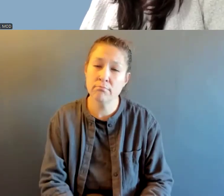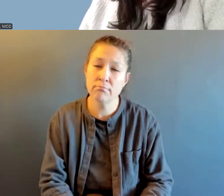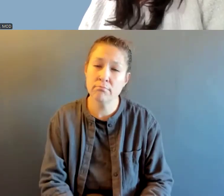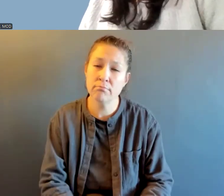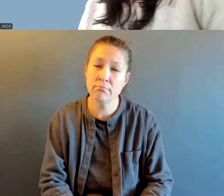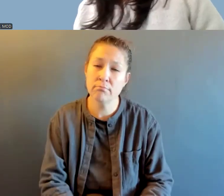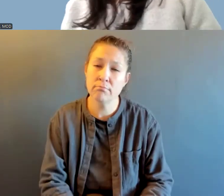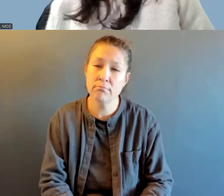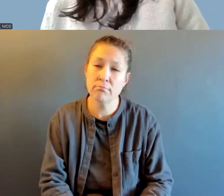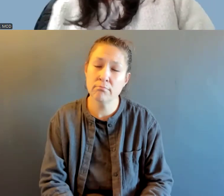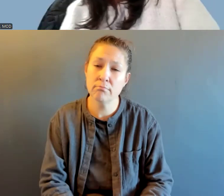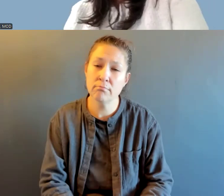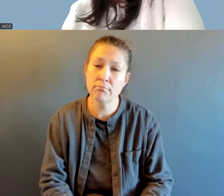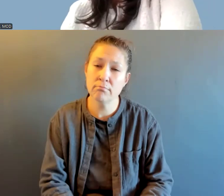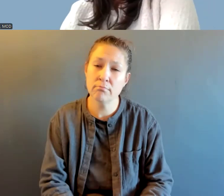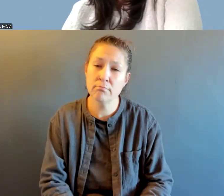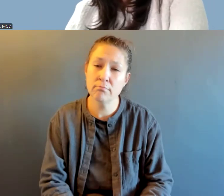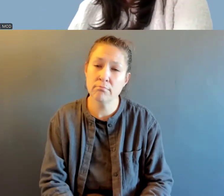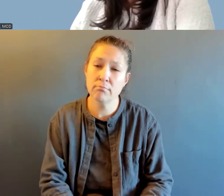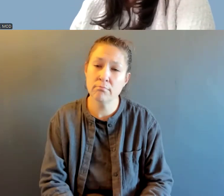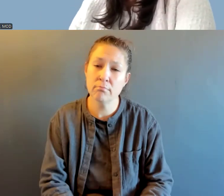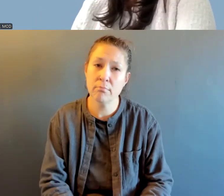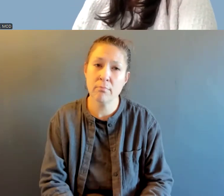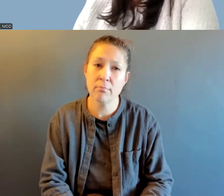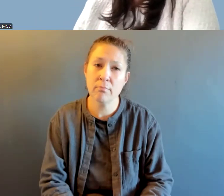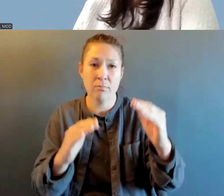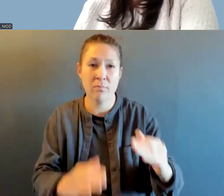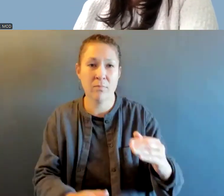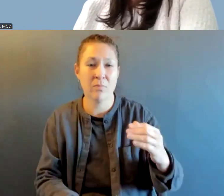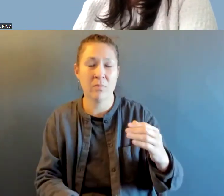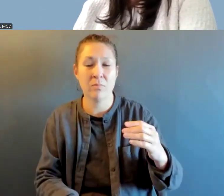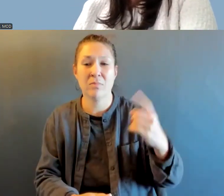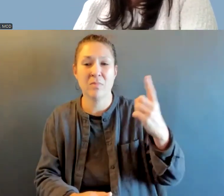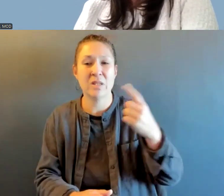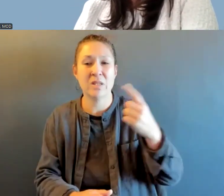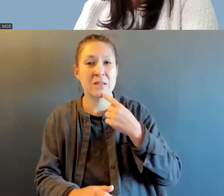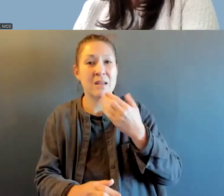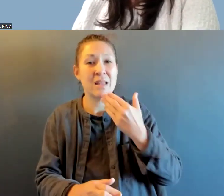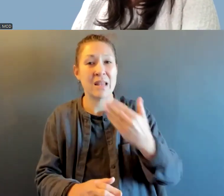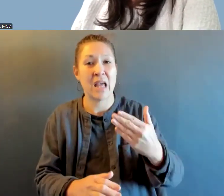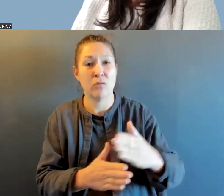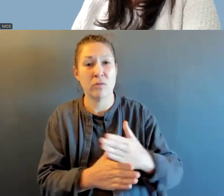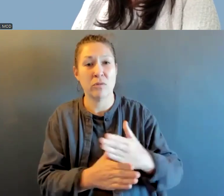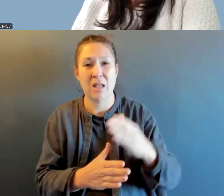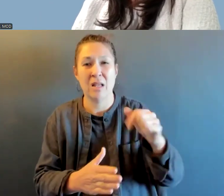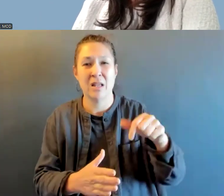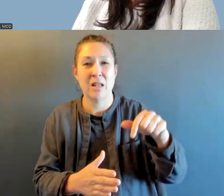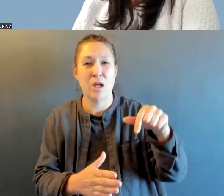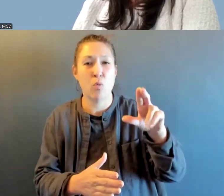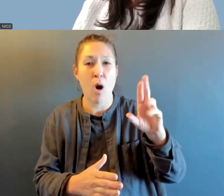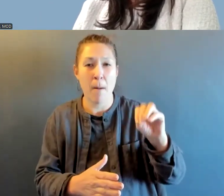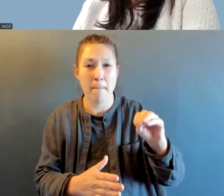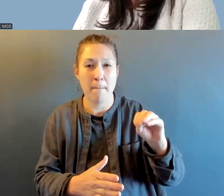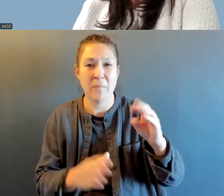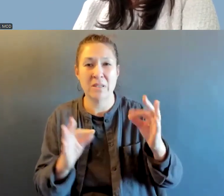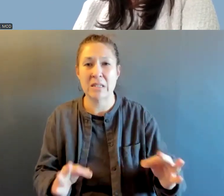Follow up to a previous question. Thank you for sharing. It's a quorum that dictates a discussion of members outside of the meeting. We have small project